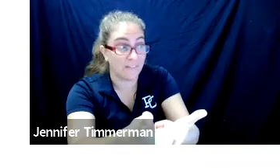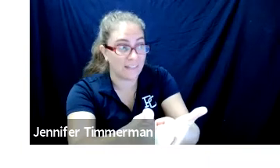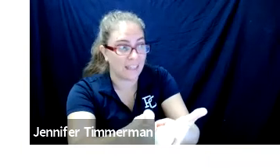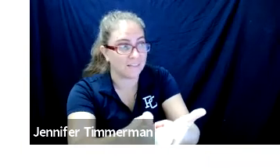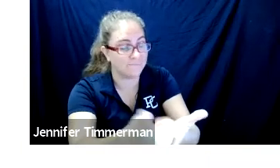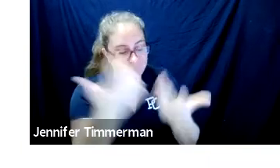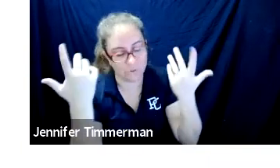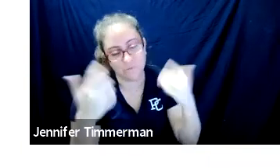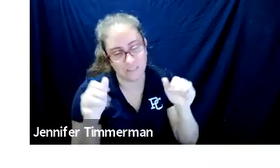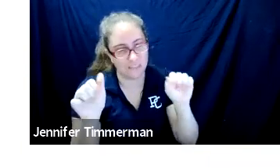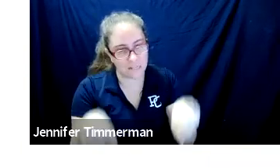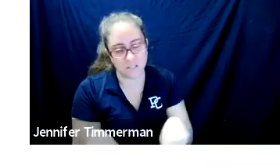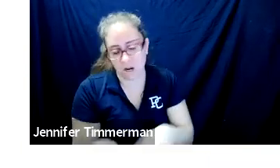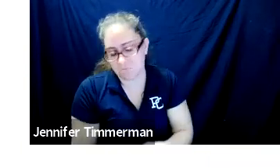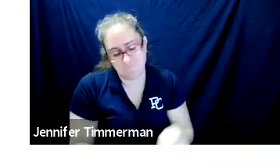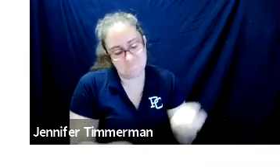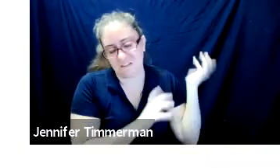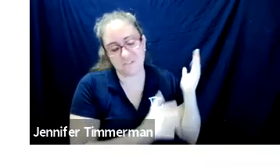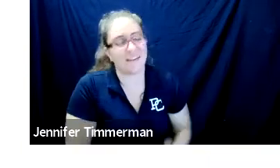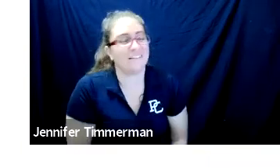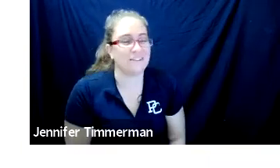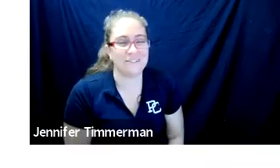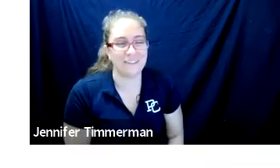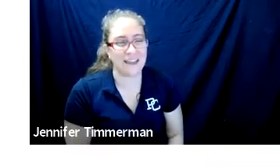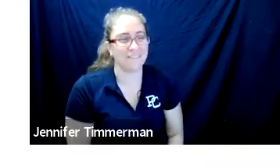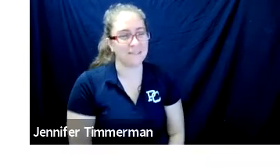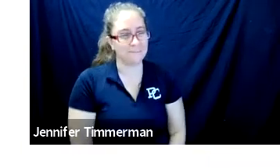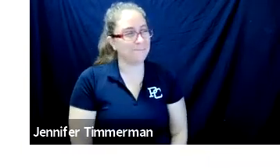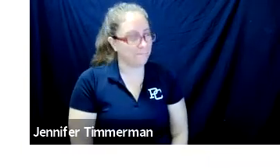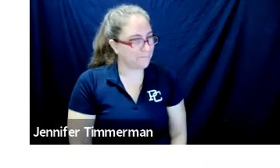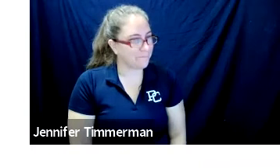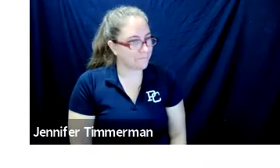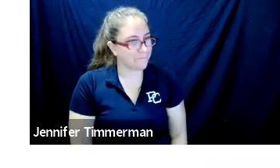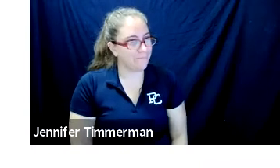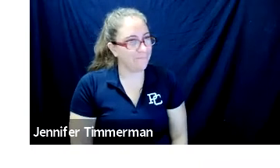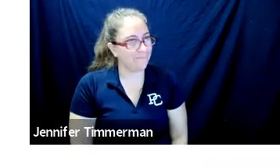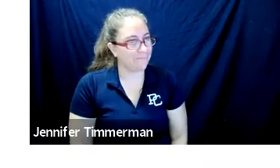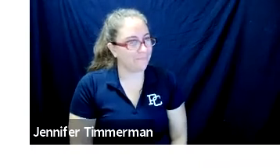even without the can. So if can is hard, that's okay. You don't have to have it.